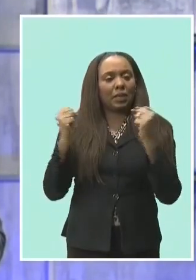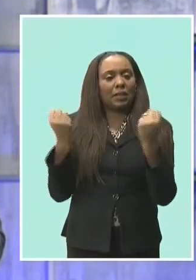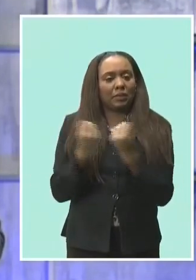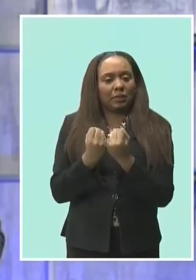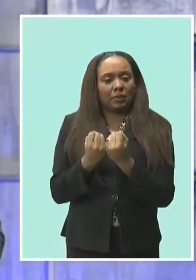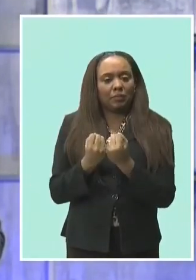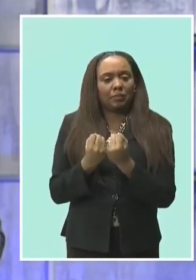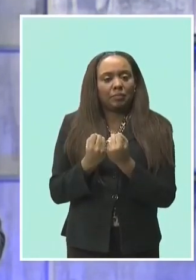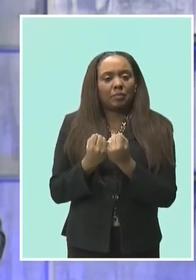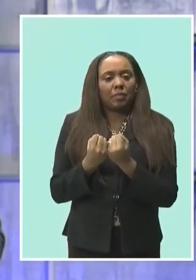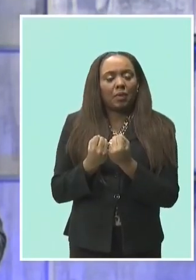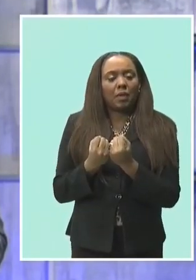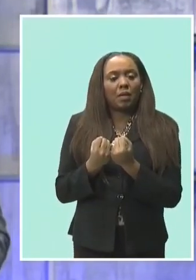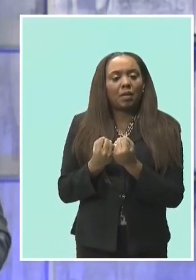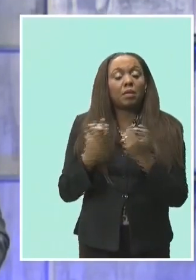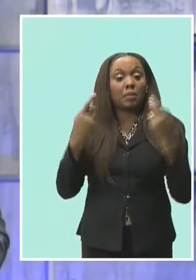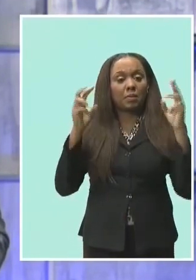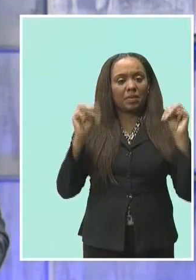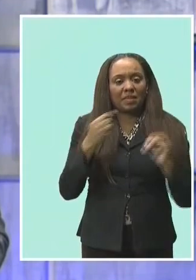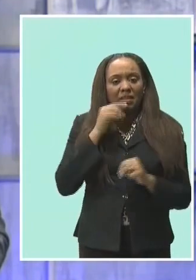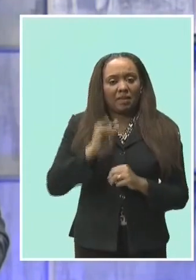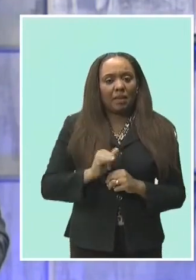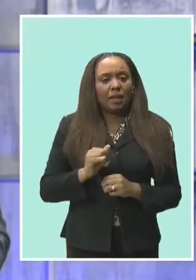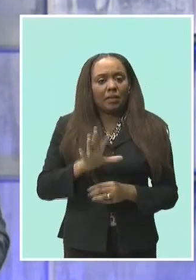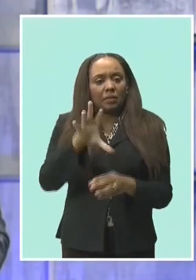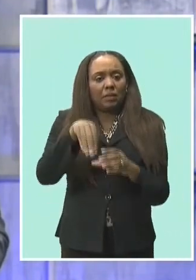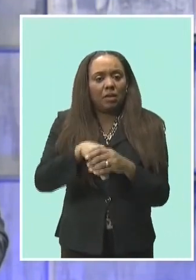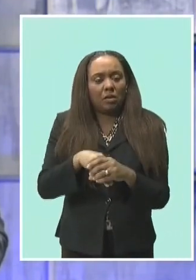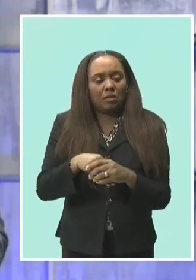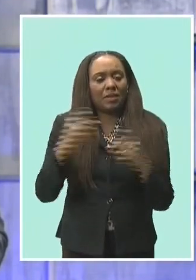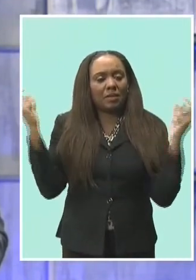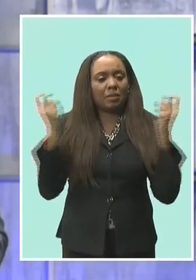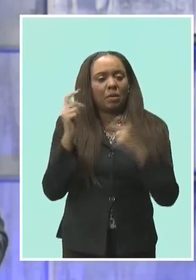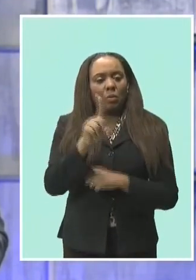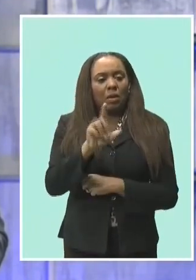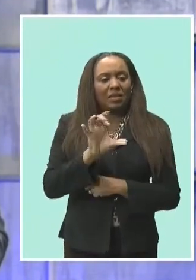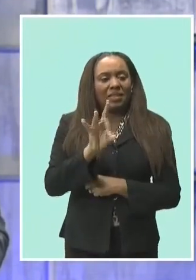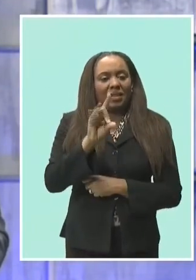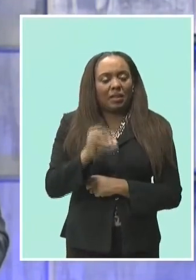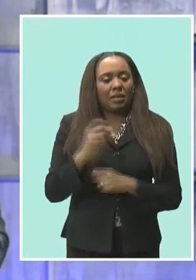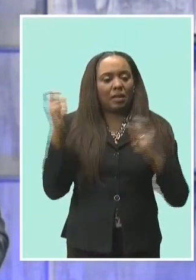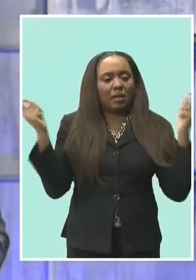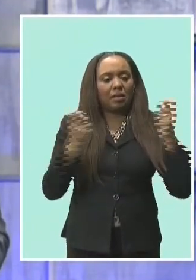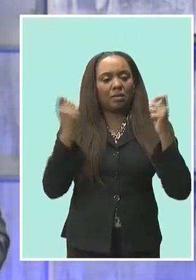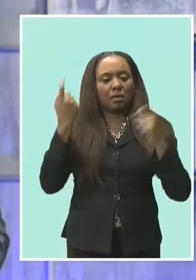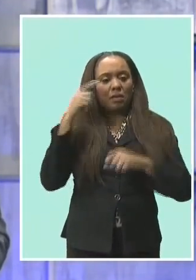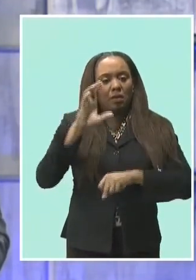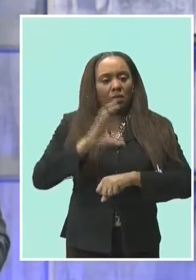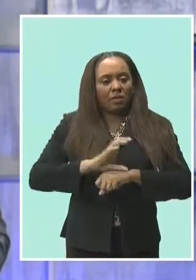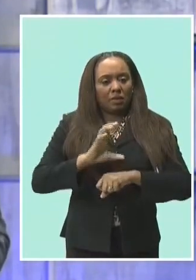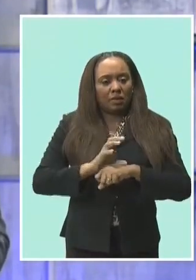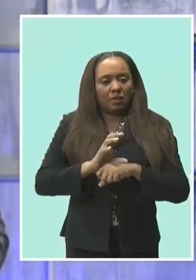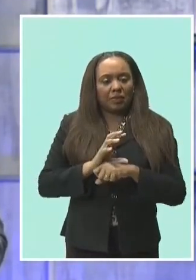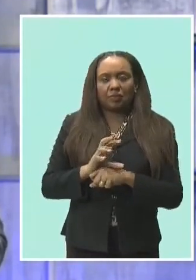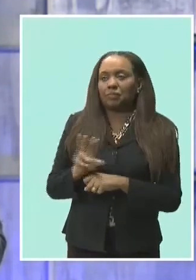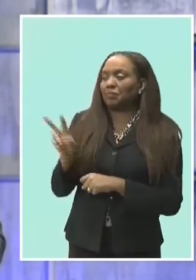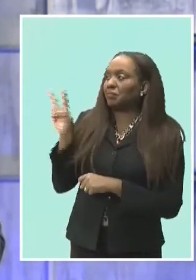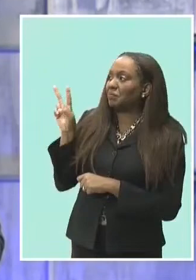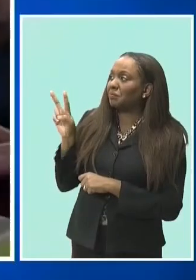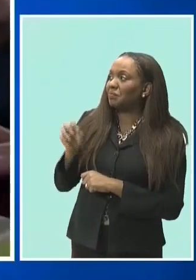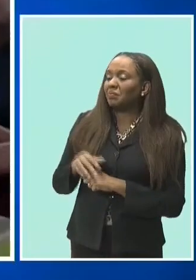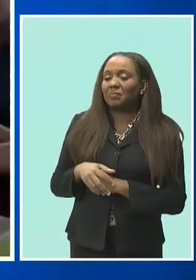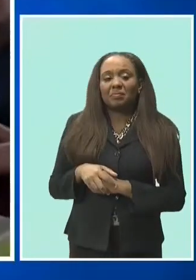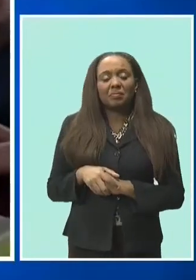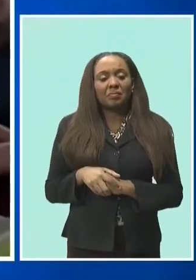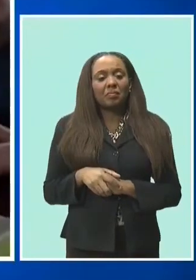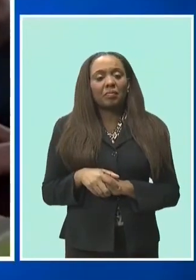Saints Anglican Church in New Amsterdam to celebrate the 180th anniversary of the church. More in this NCN report.